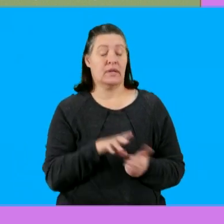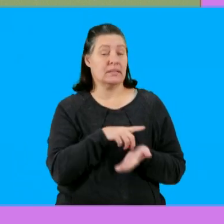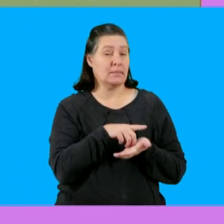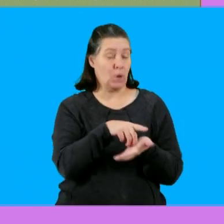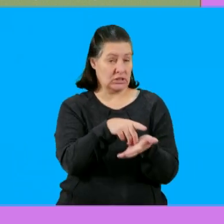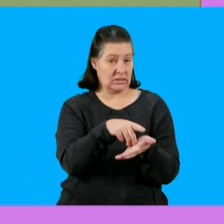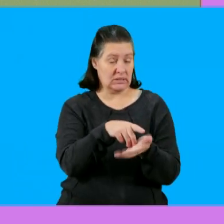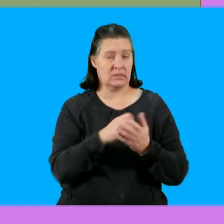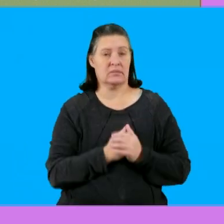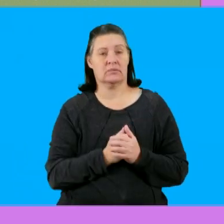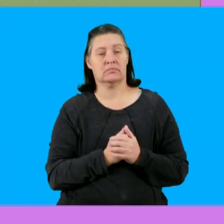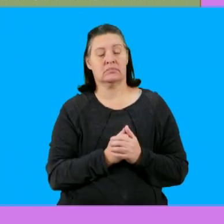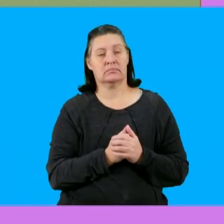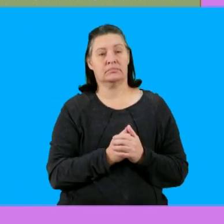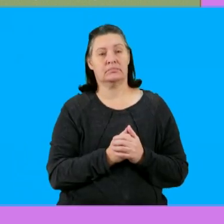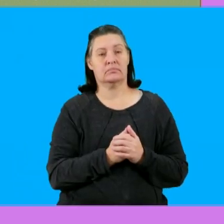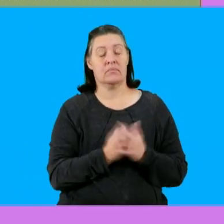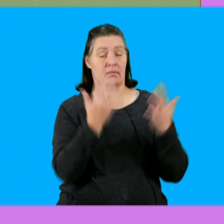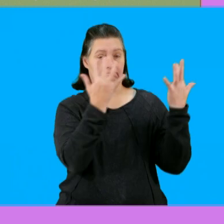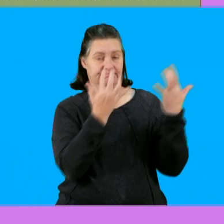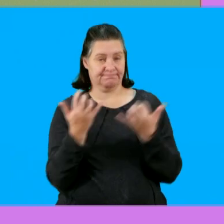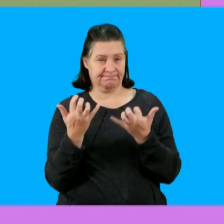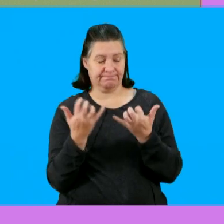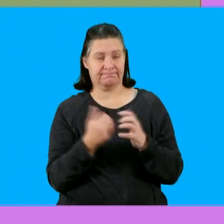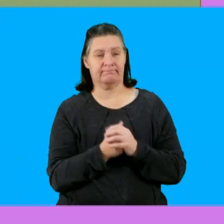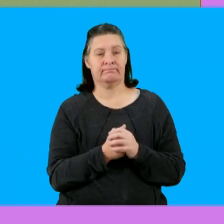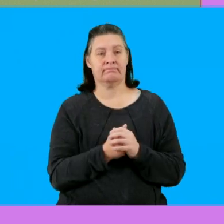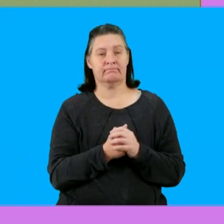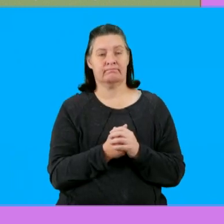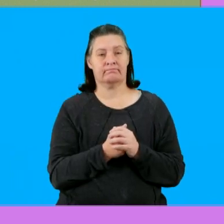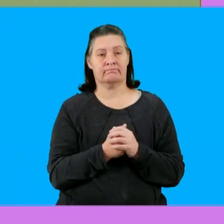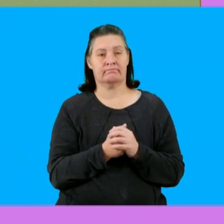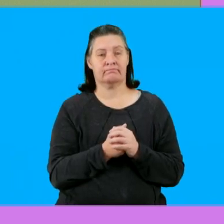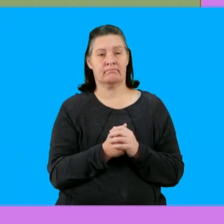the deposit, and I'm going to calculate will be